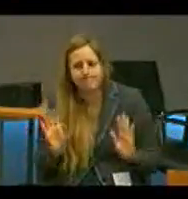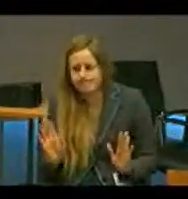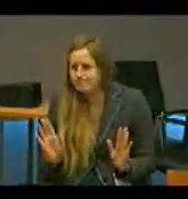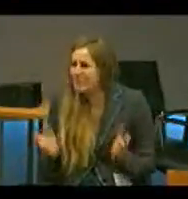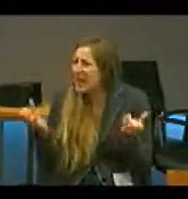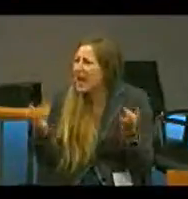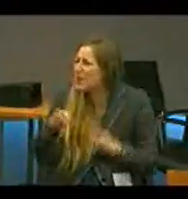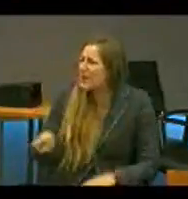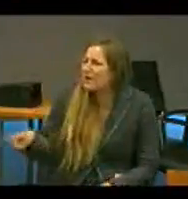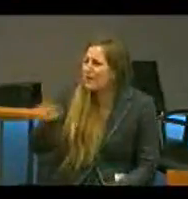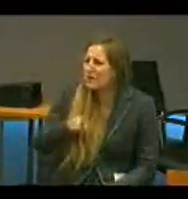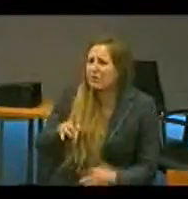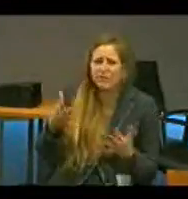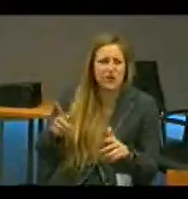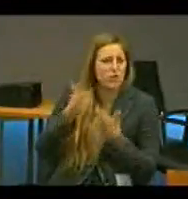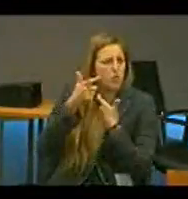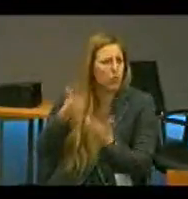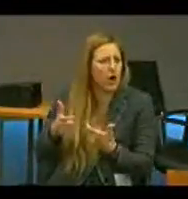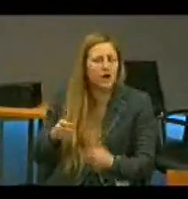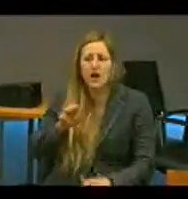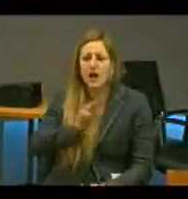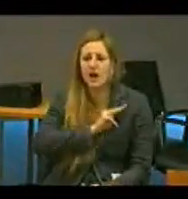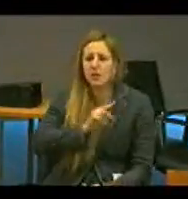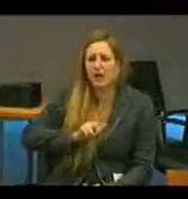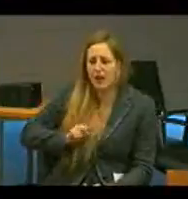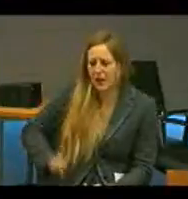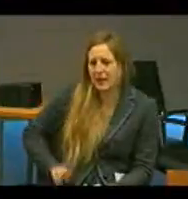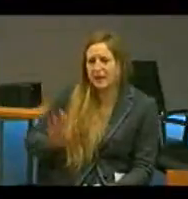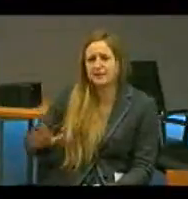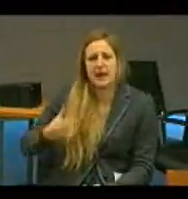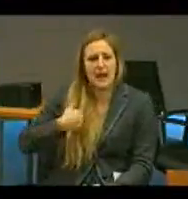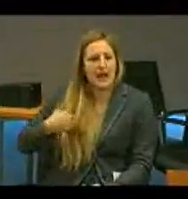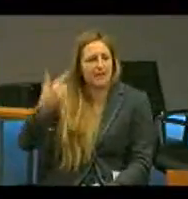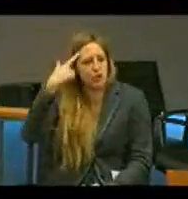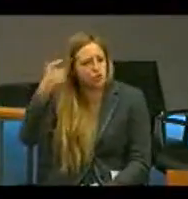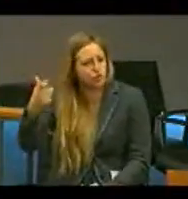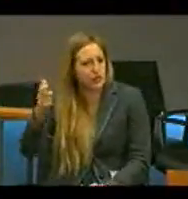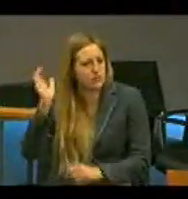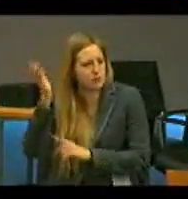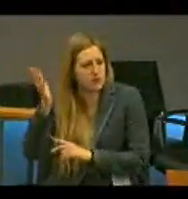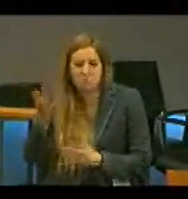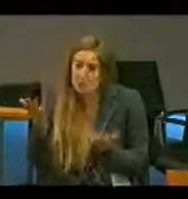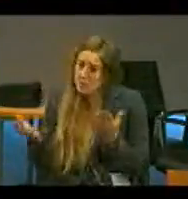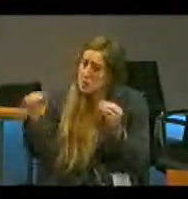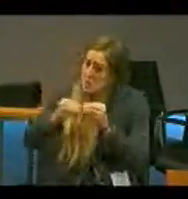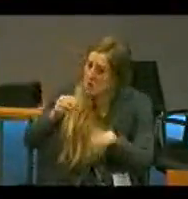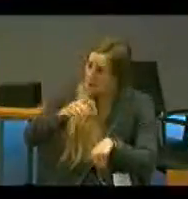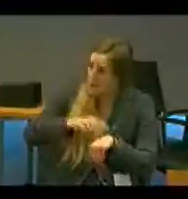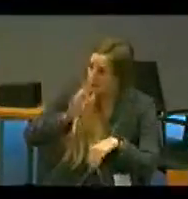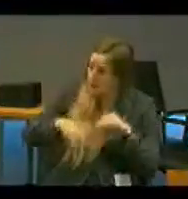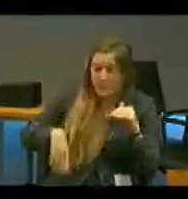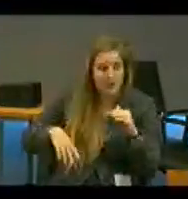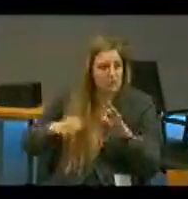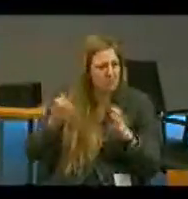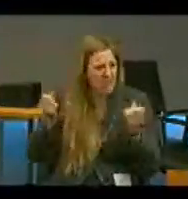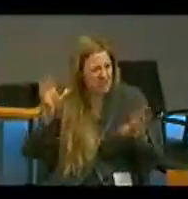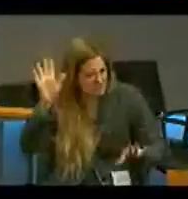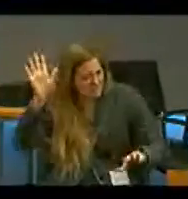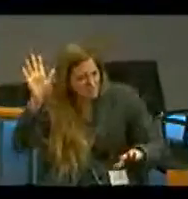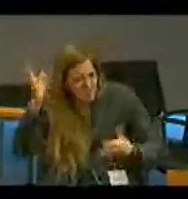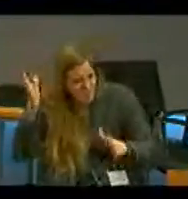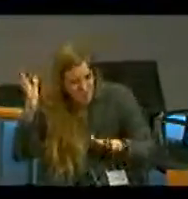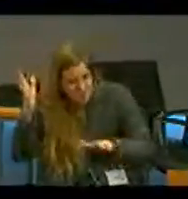How many of you have watched the Martin Luther King's I Have a Dream speech? Probably more times than anybody here. I'm sure a bunch of y'all have,